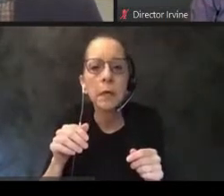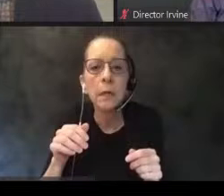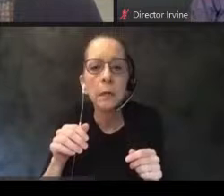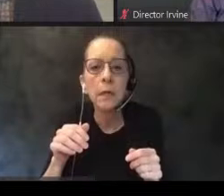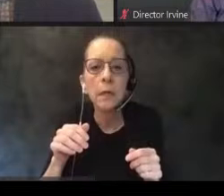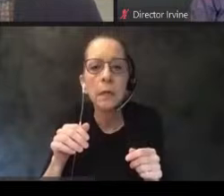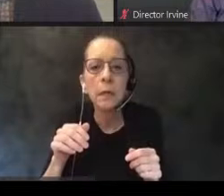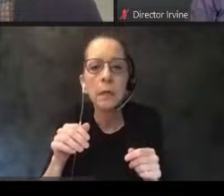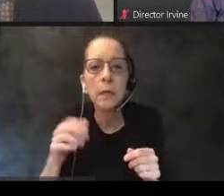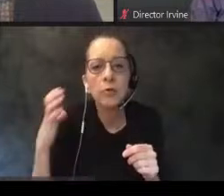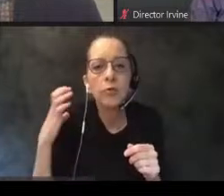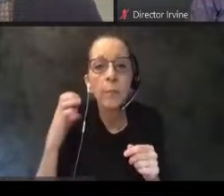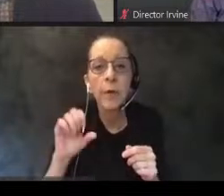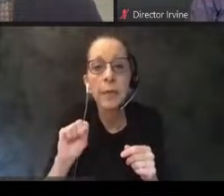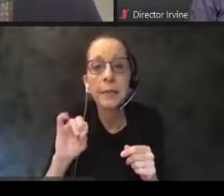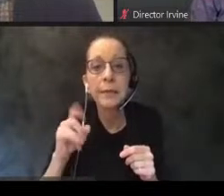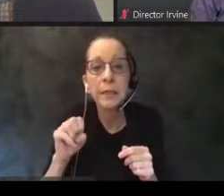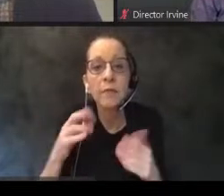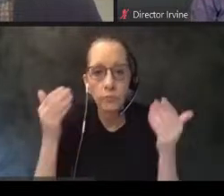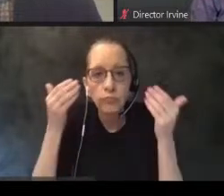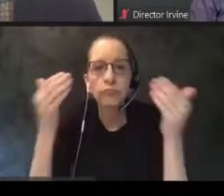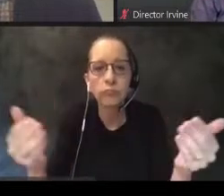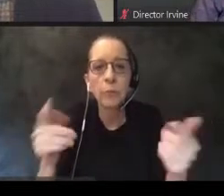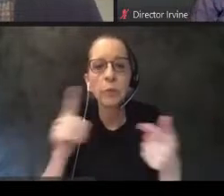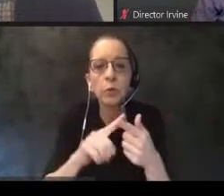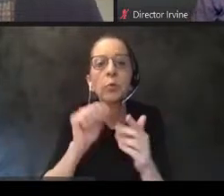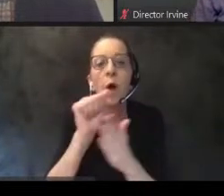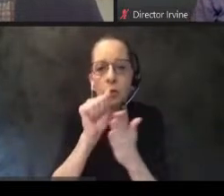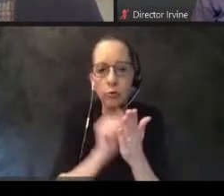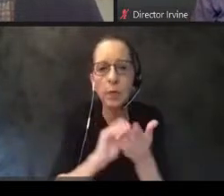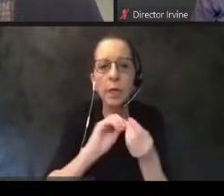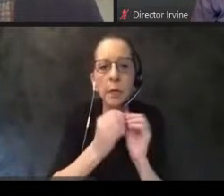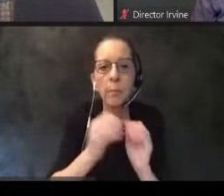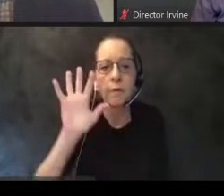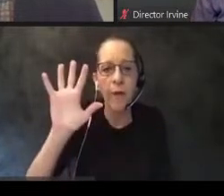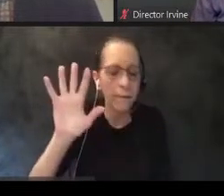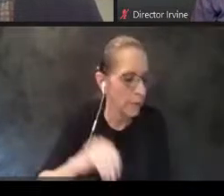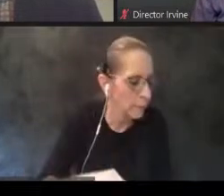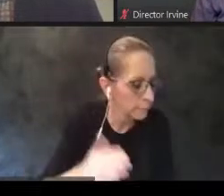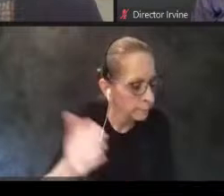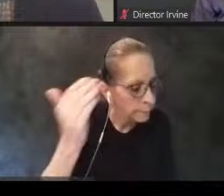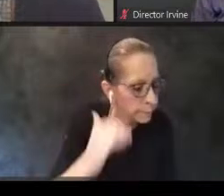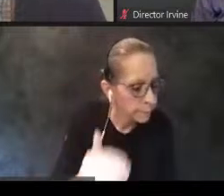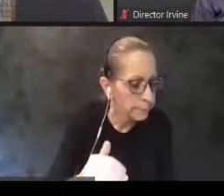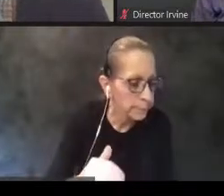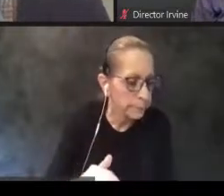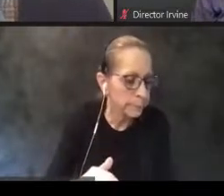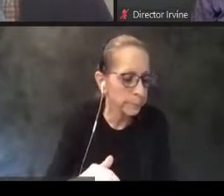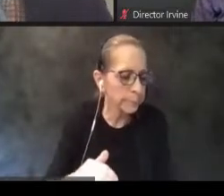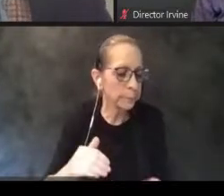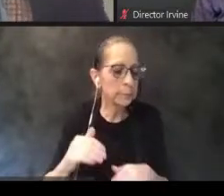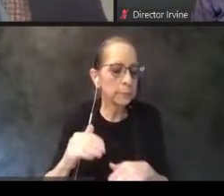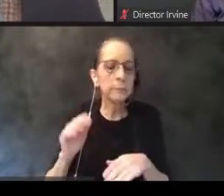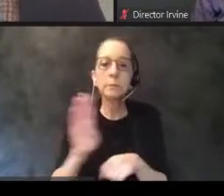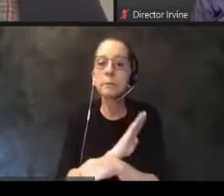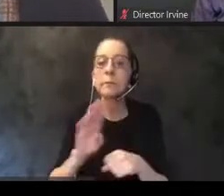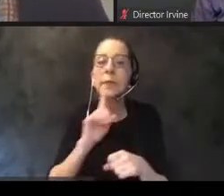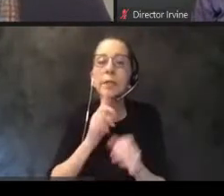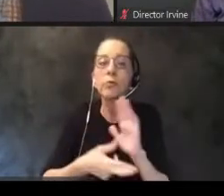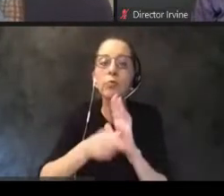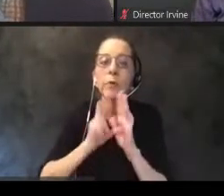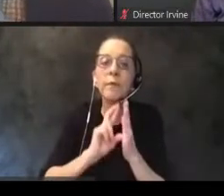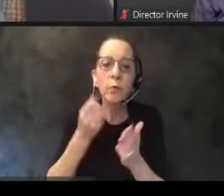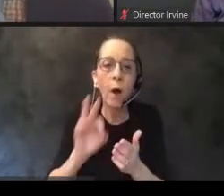So then, Chairman Silva, we may proceed to agenda item number 5. Our next order of business is the review of